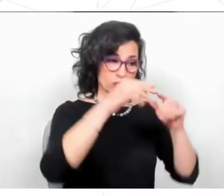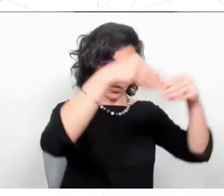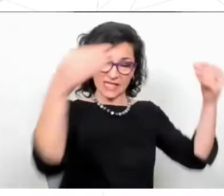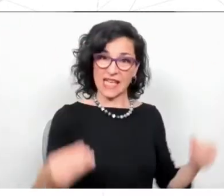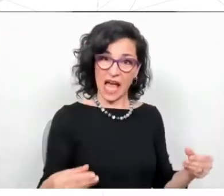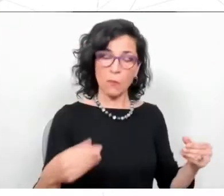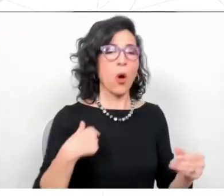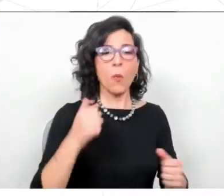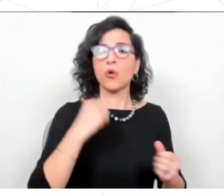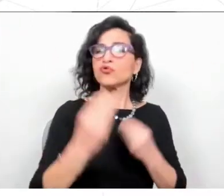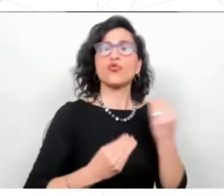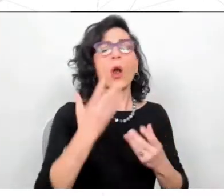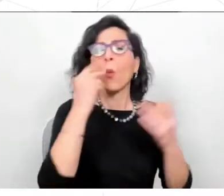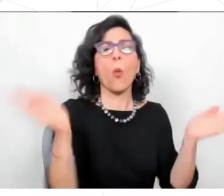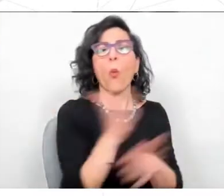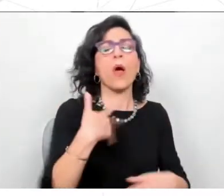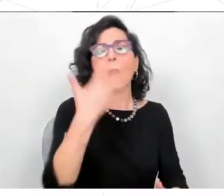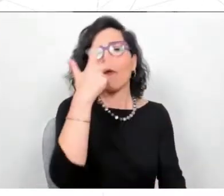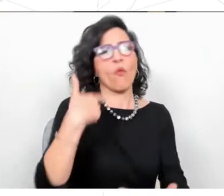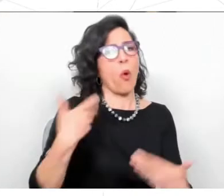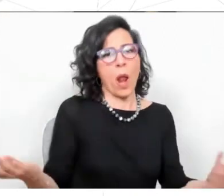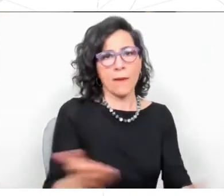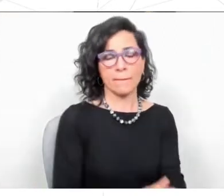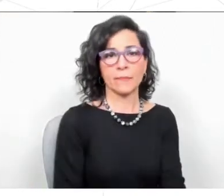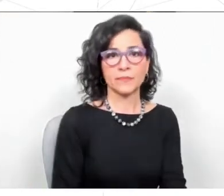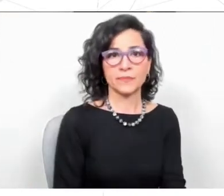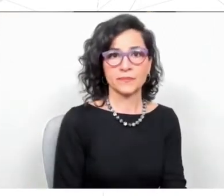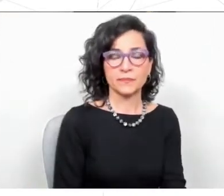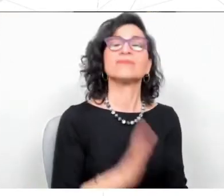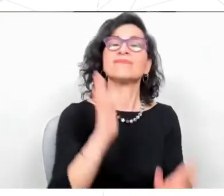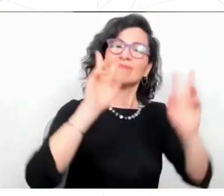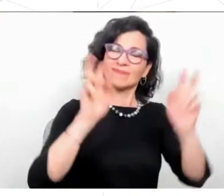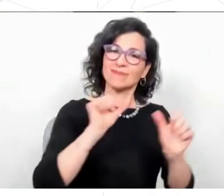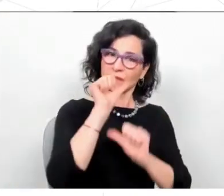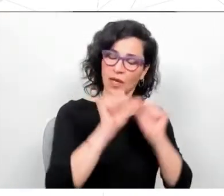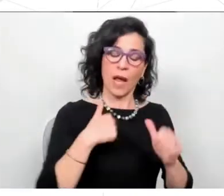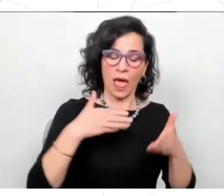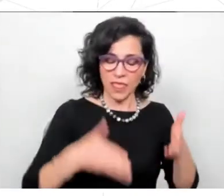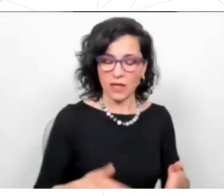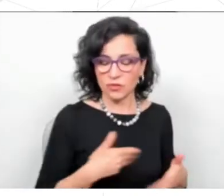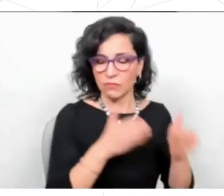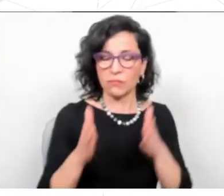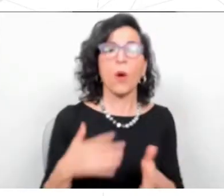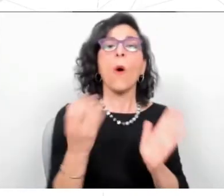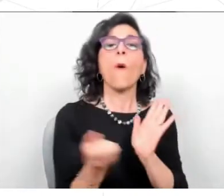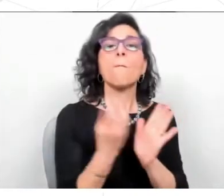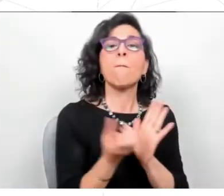So moving on from gaming, we're actually going to approach some productivity and education.